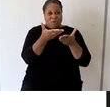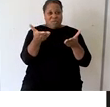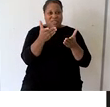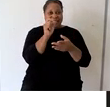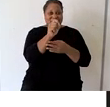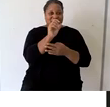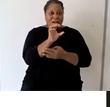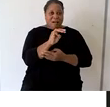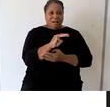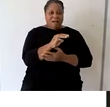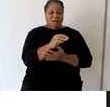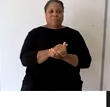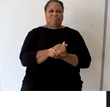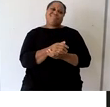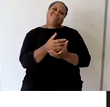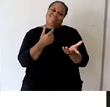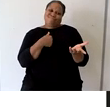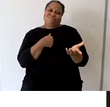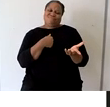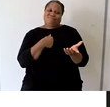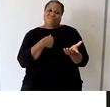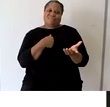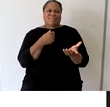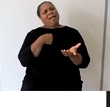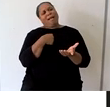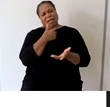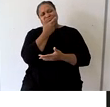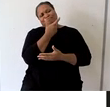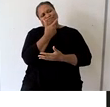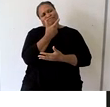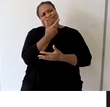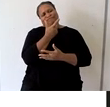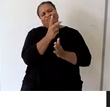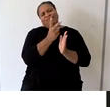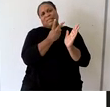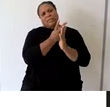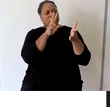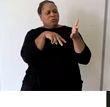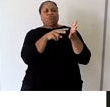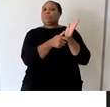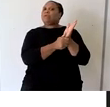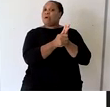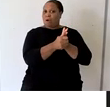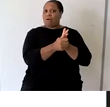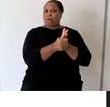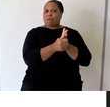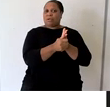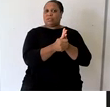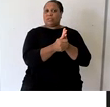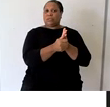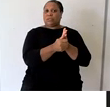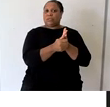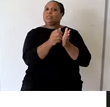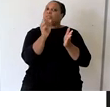Now, to me, when I was watching this video and I was reading this article, it